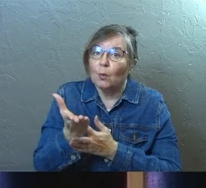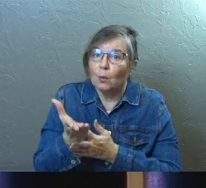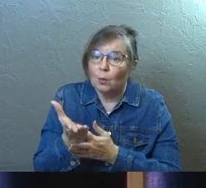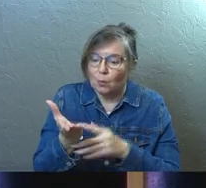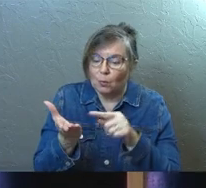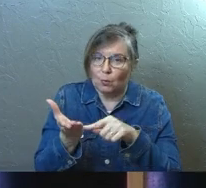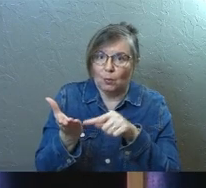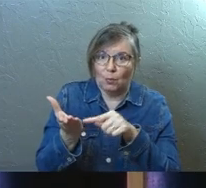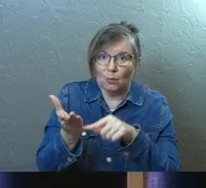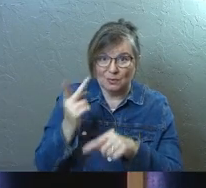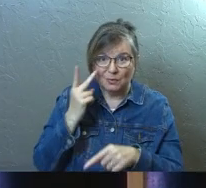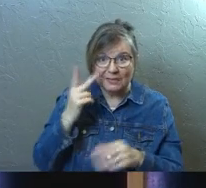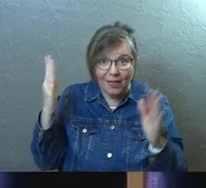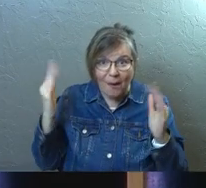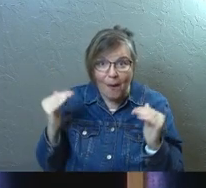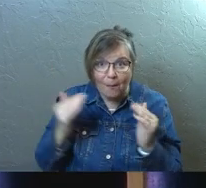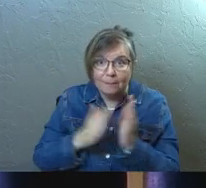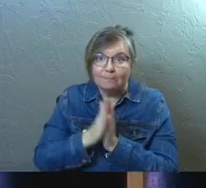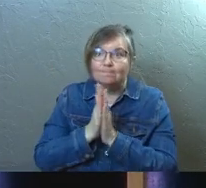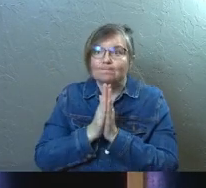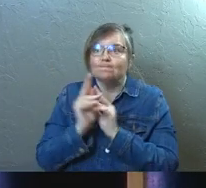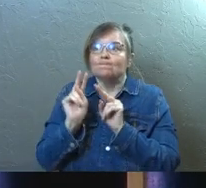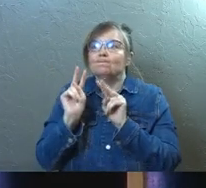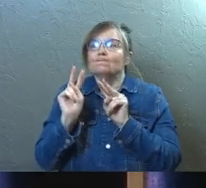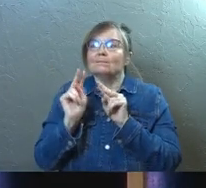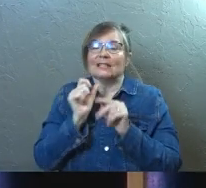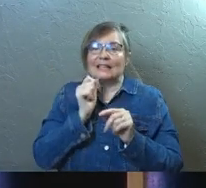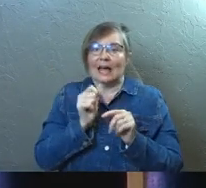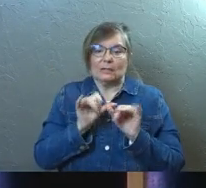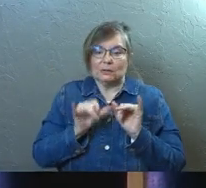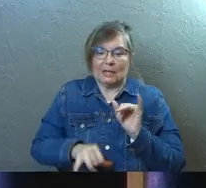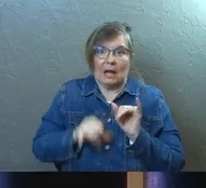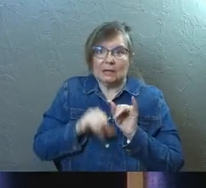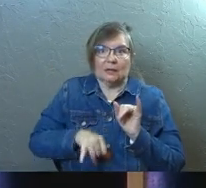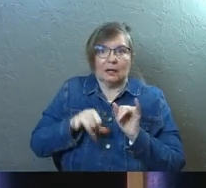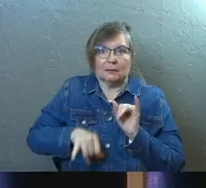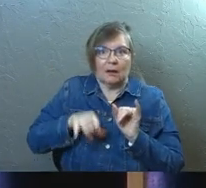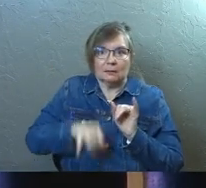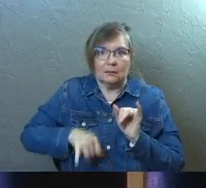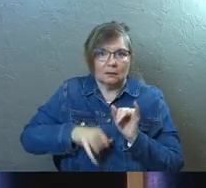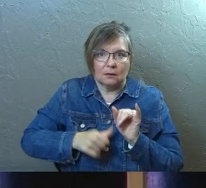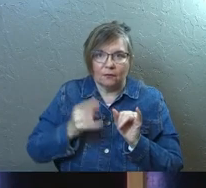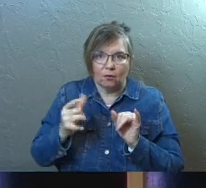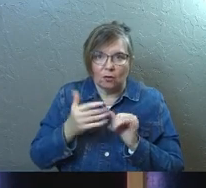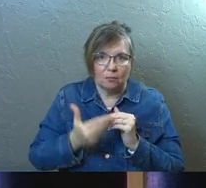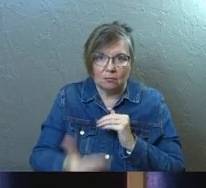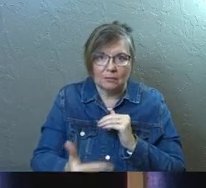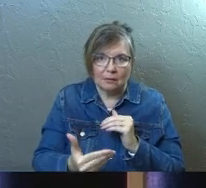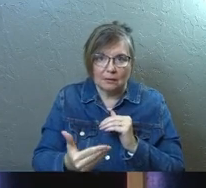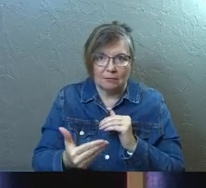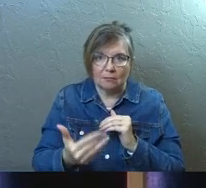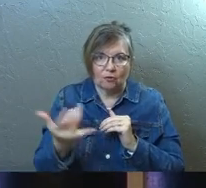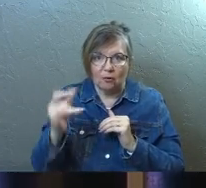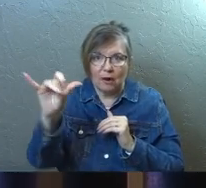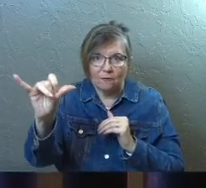valley. Do you see the hope in that? It is not my destiny to stay stuck in the valley for the rest of eternity.